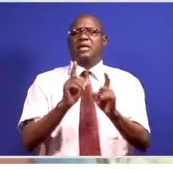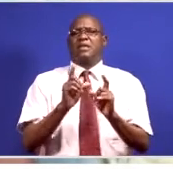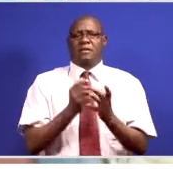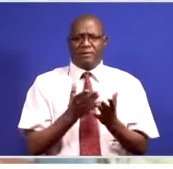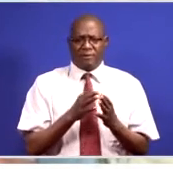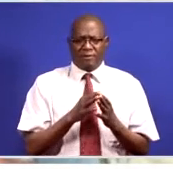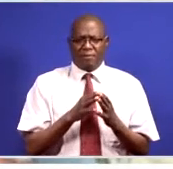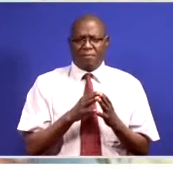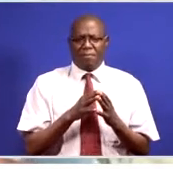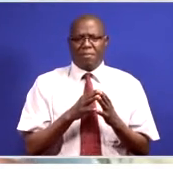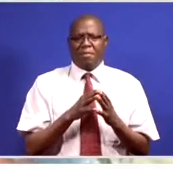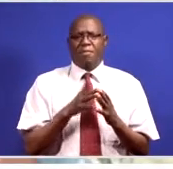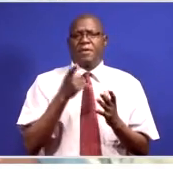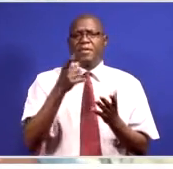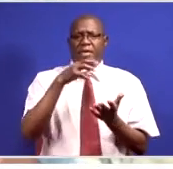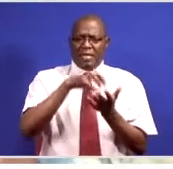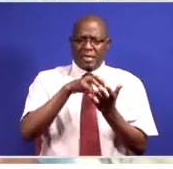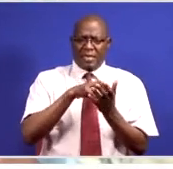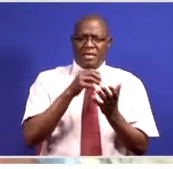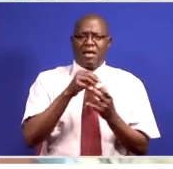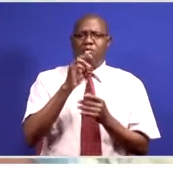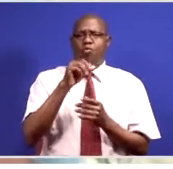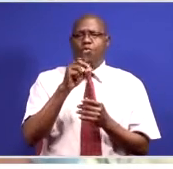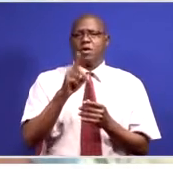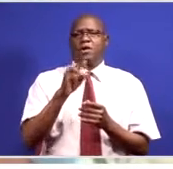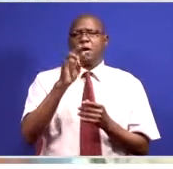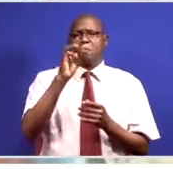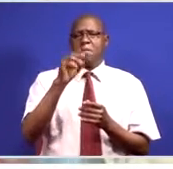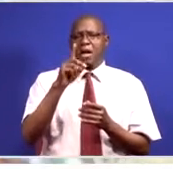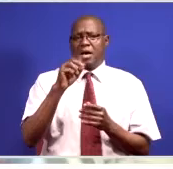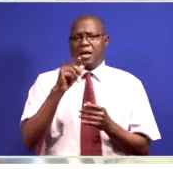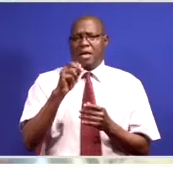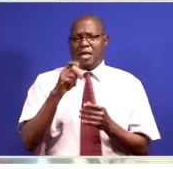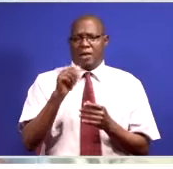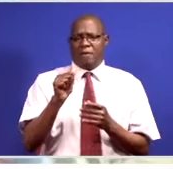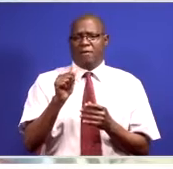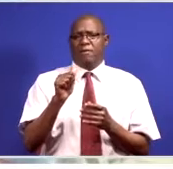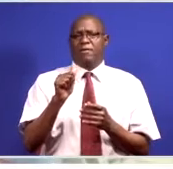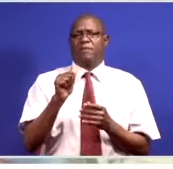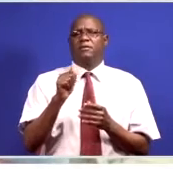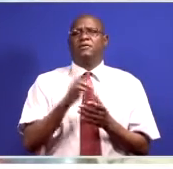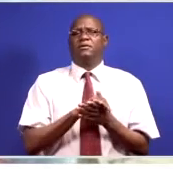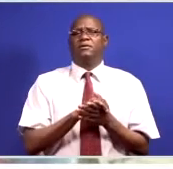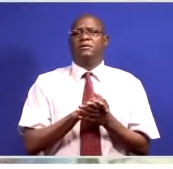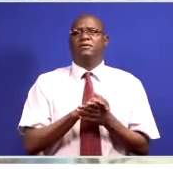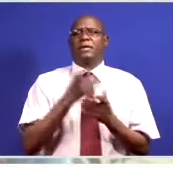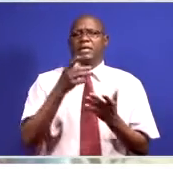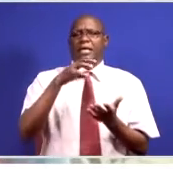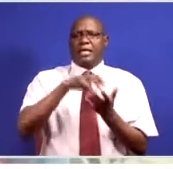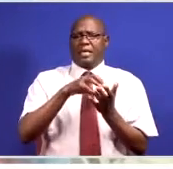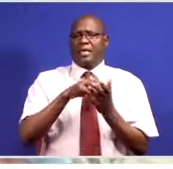kesi alikuwa wodi Makadara hospitali. Hiyo kesi ilianza kesi ya